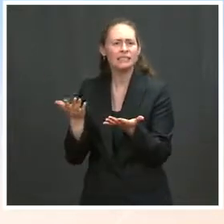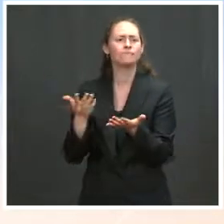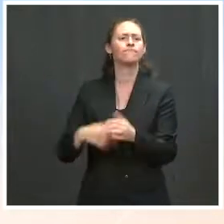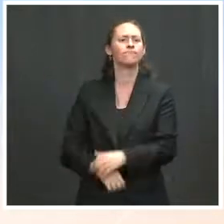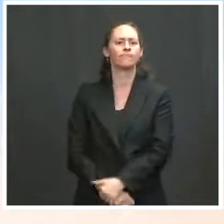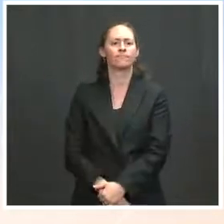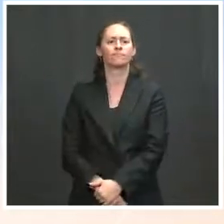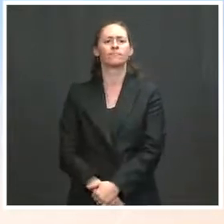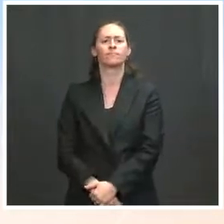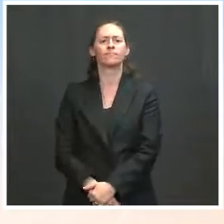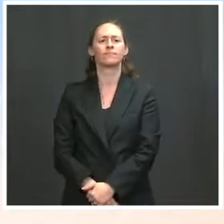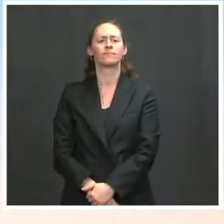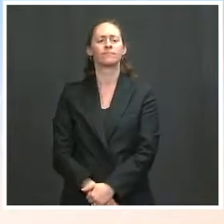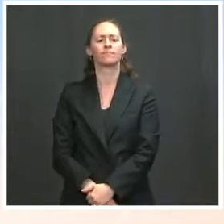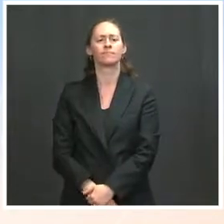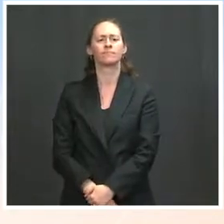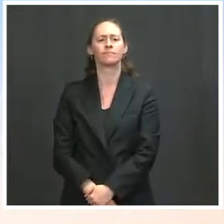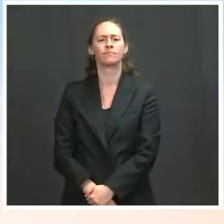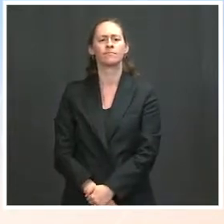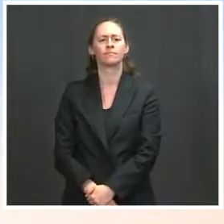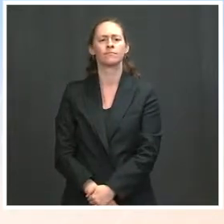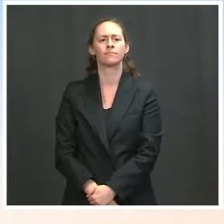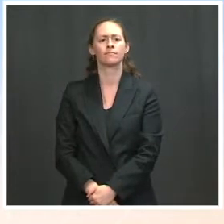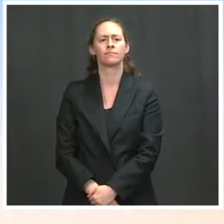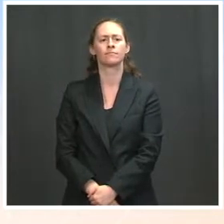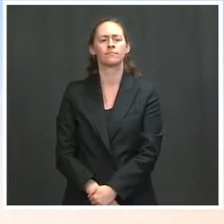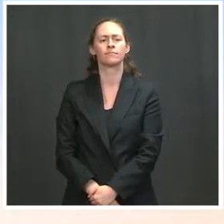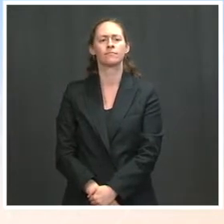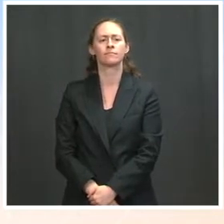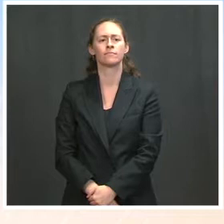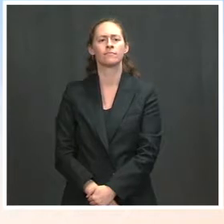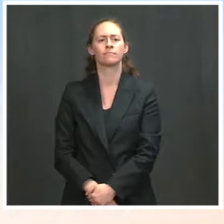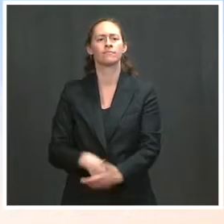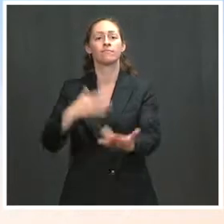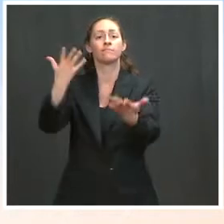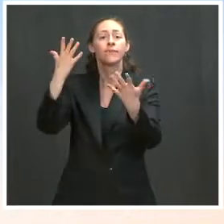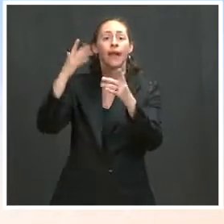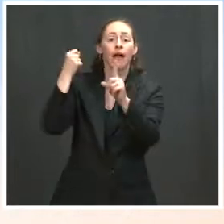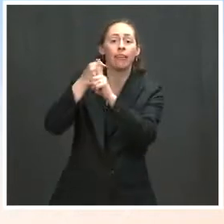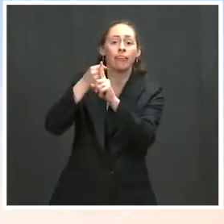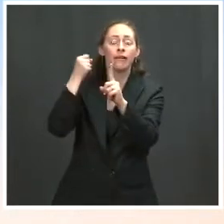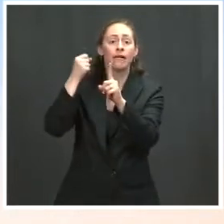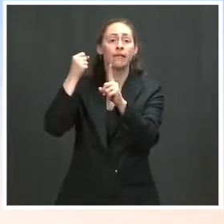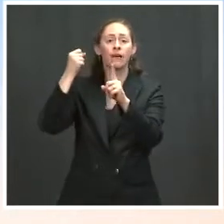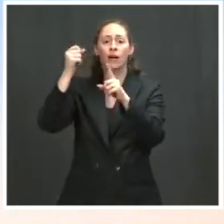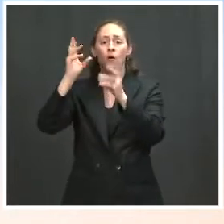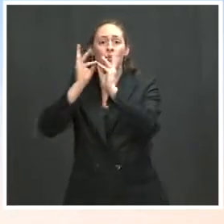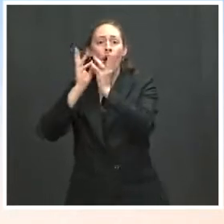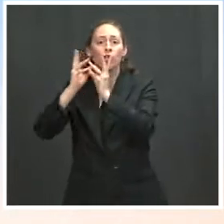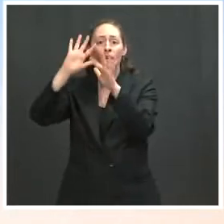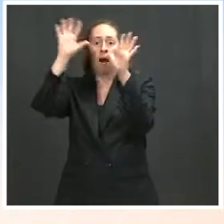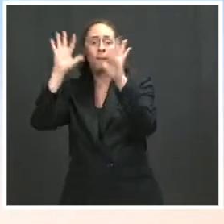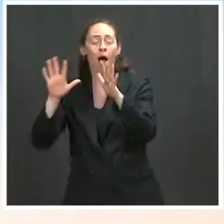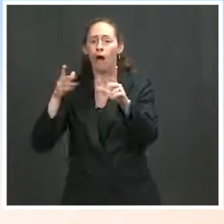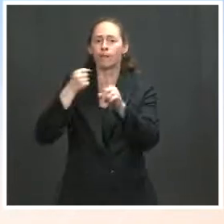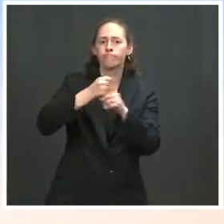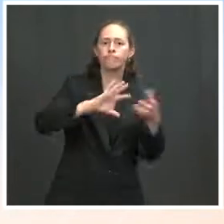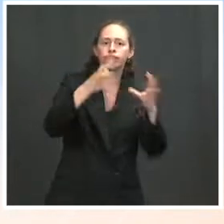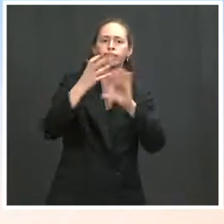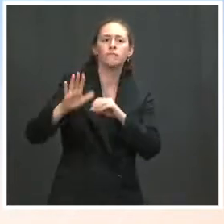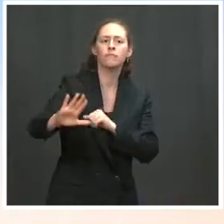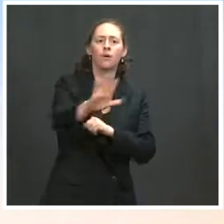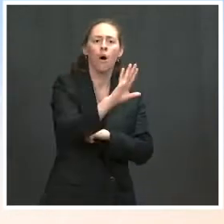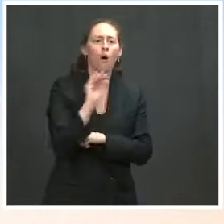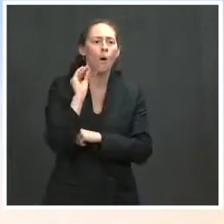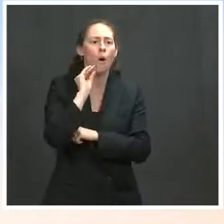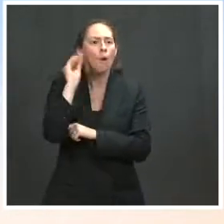in low-income communities and communities of color, which have been segregated, excluded, and neglected for generations.